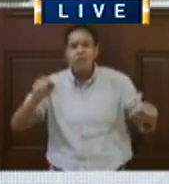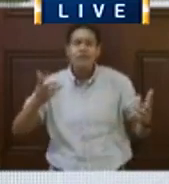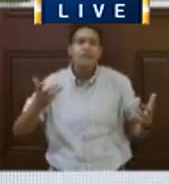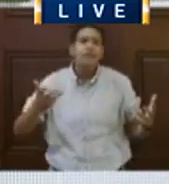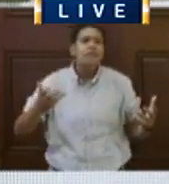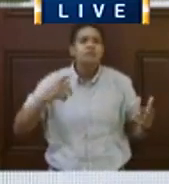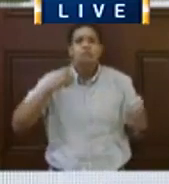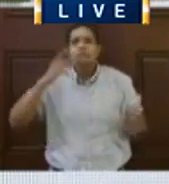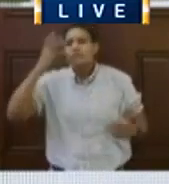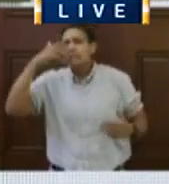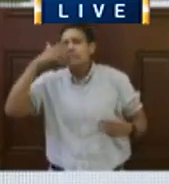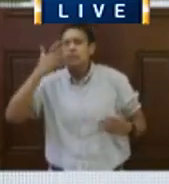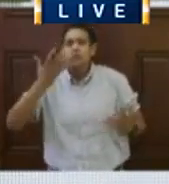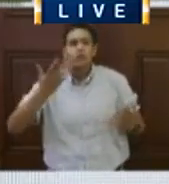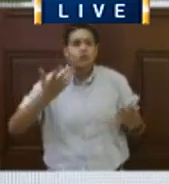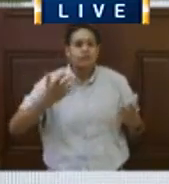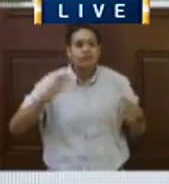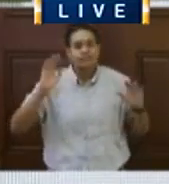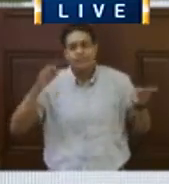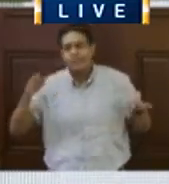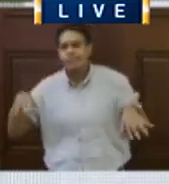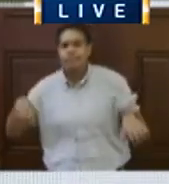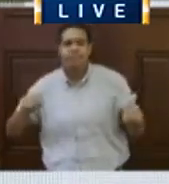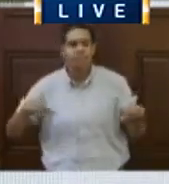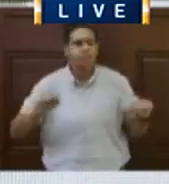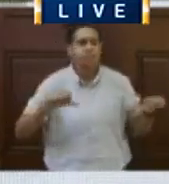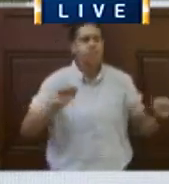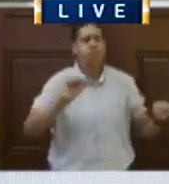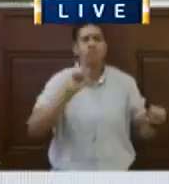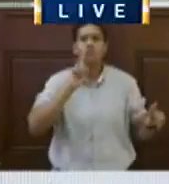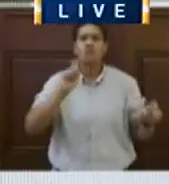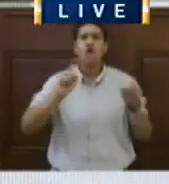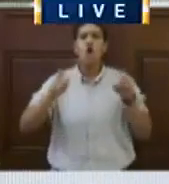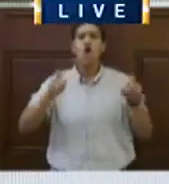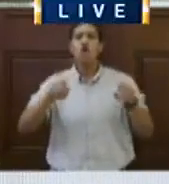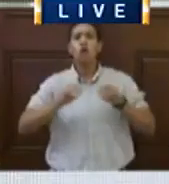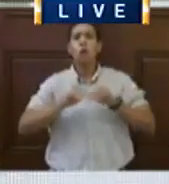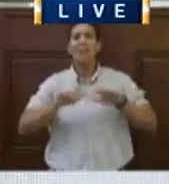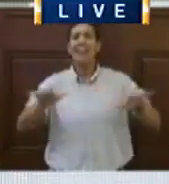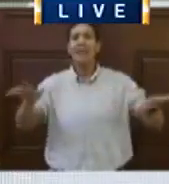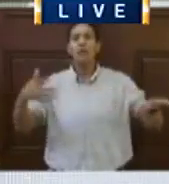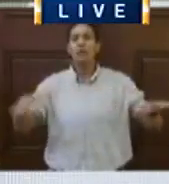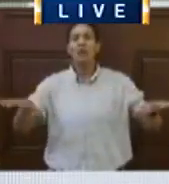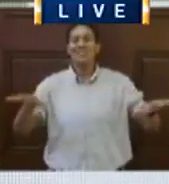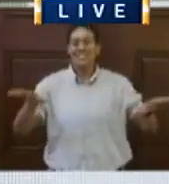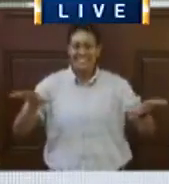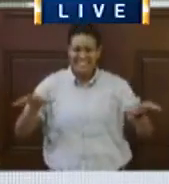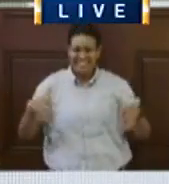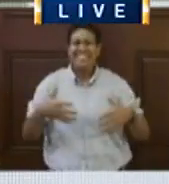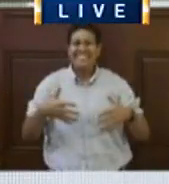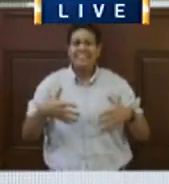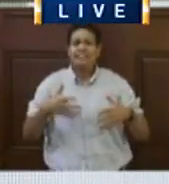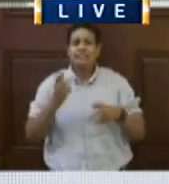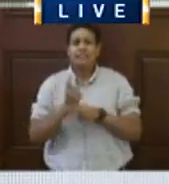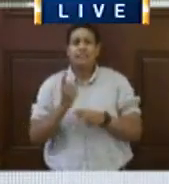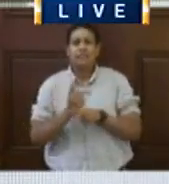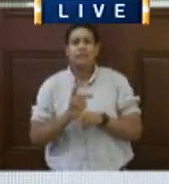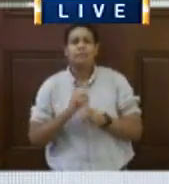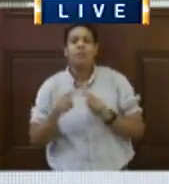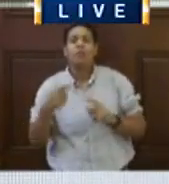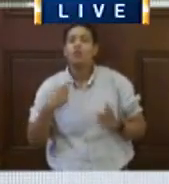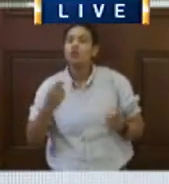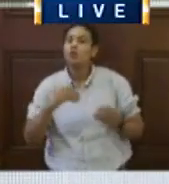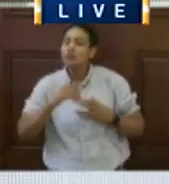serious, drastic measures to control the spread of the epidemic. But we are doing so in a smart